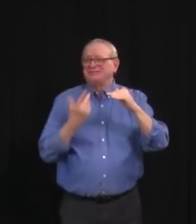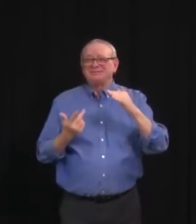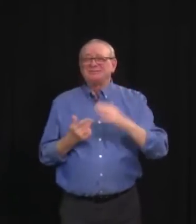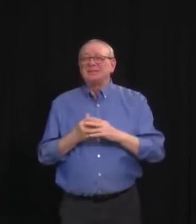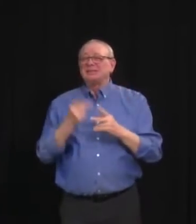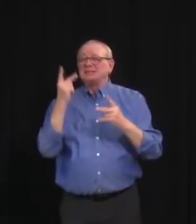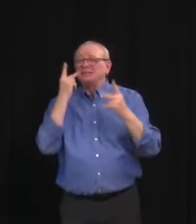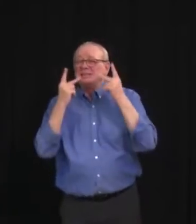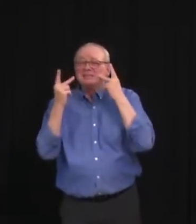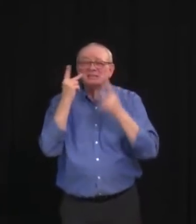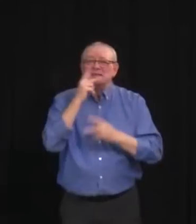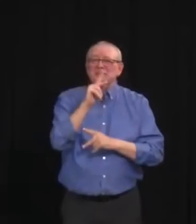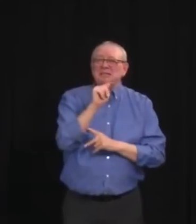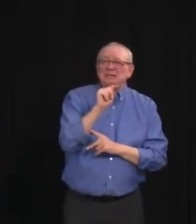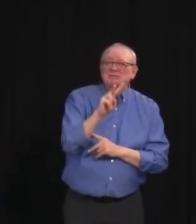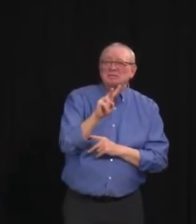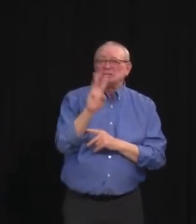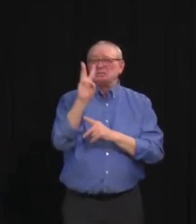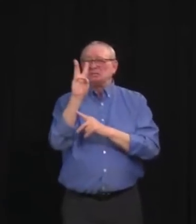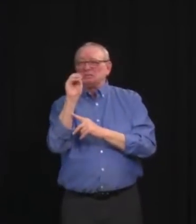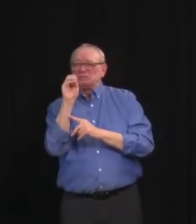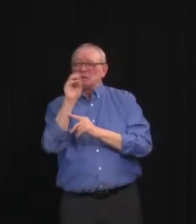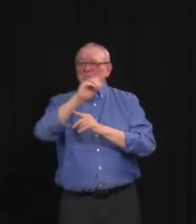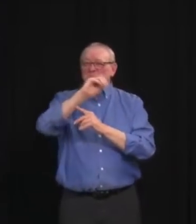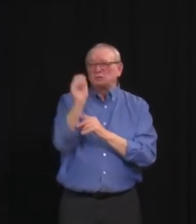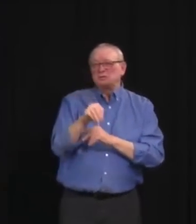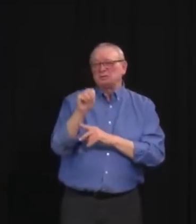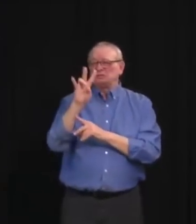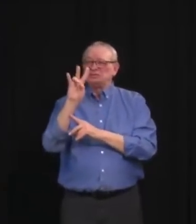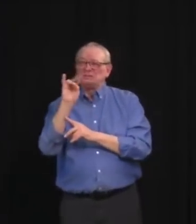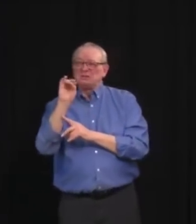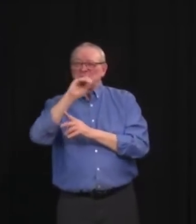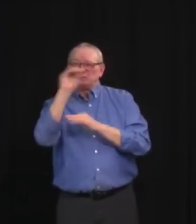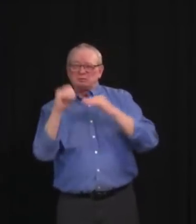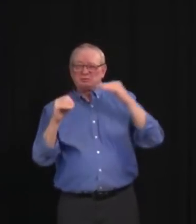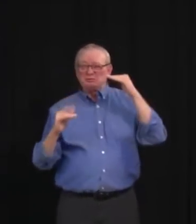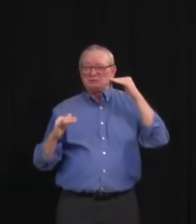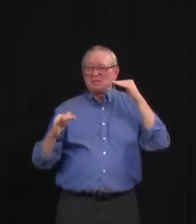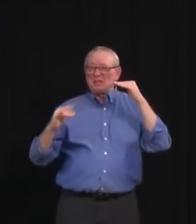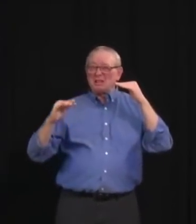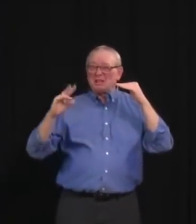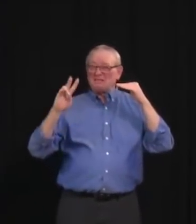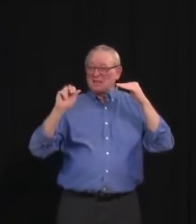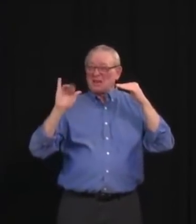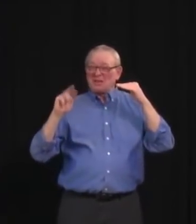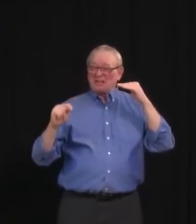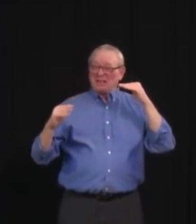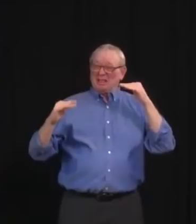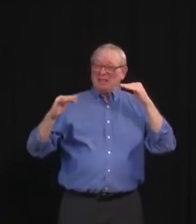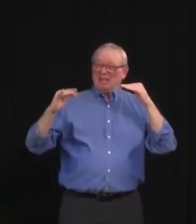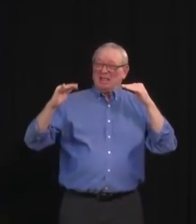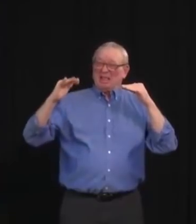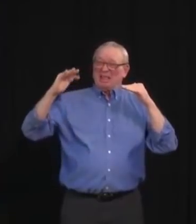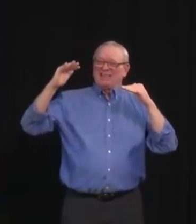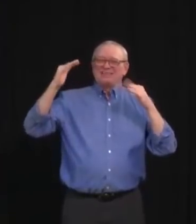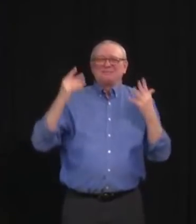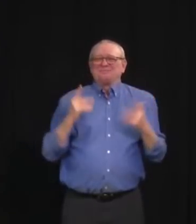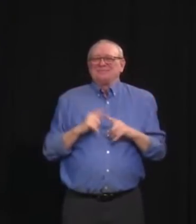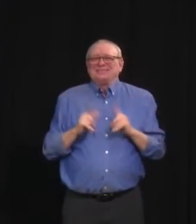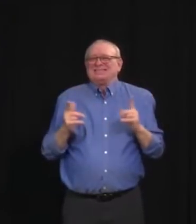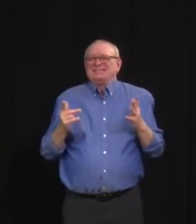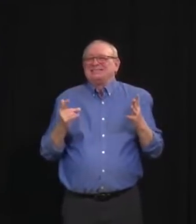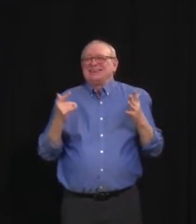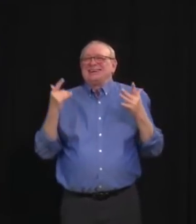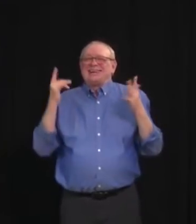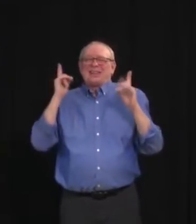with, again, that information about the variant and that increased infectivity. And if we don't reach a herd immunity,